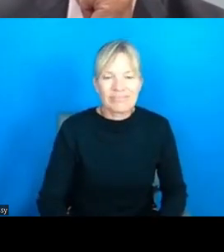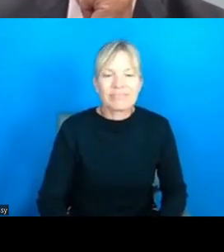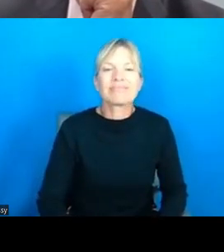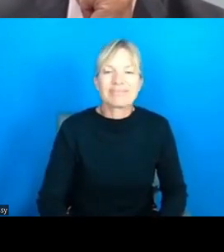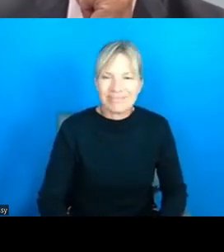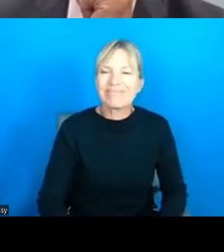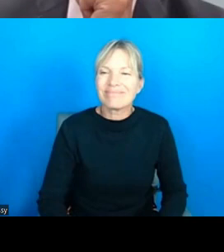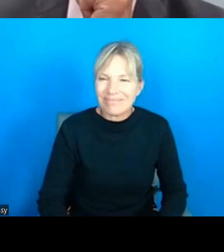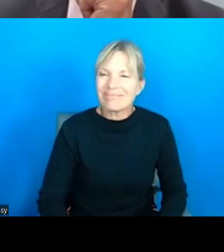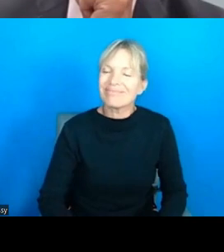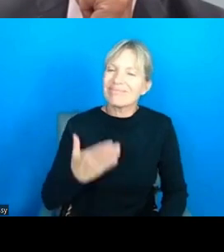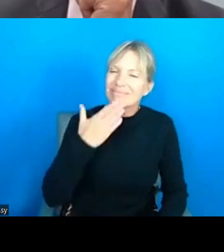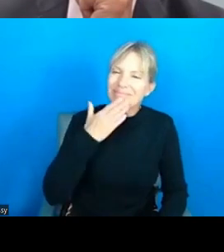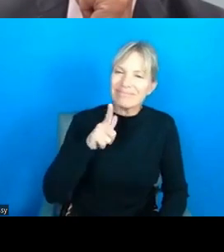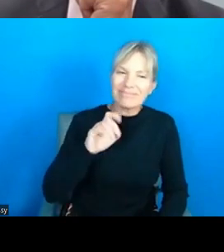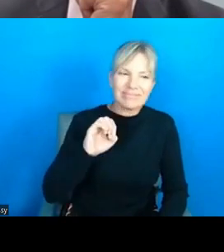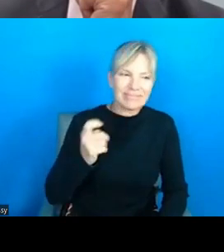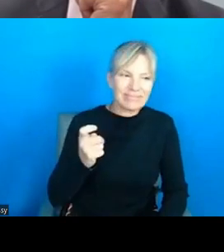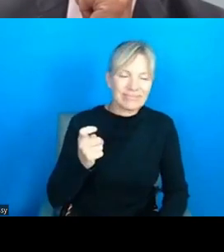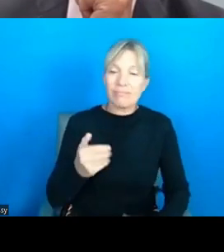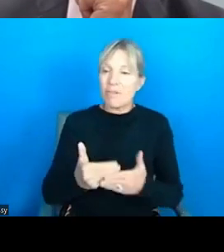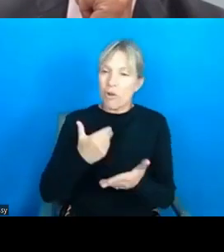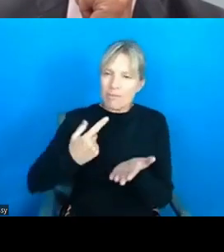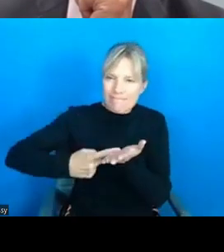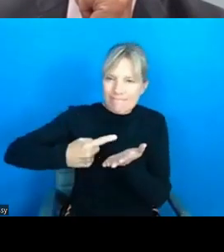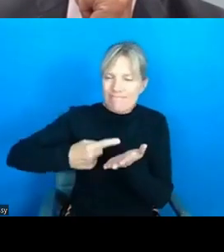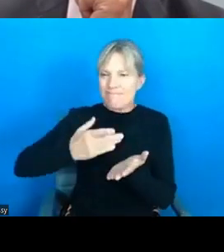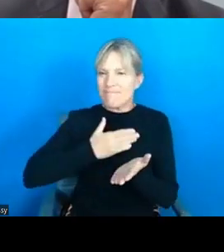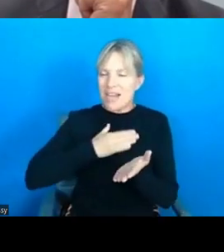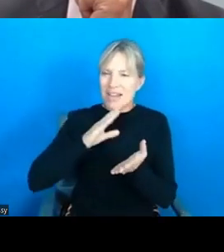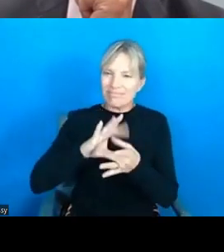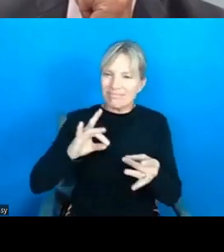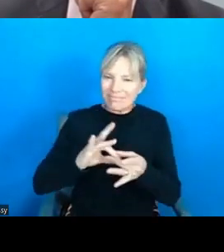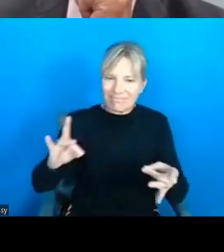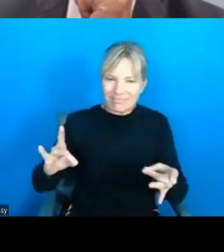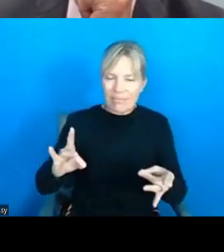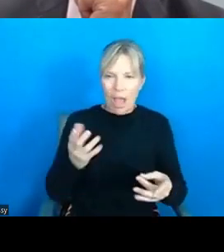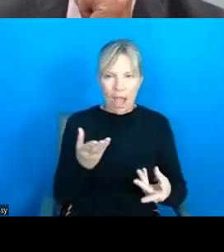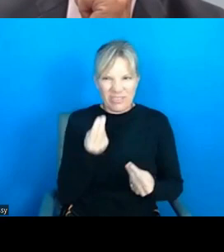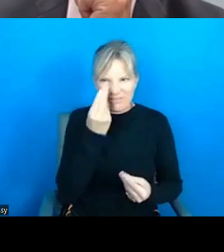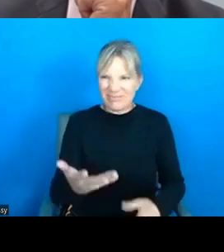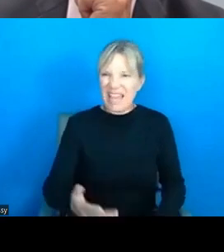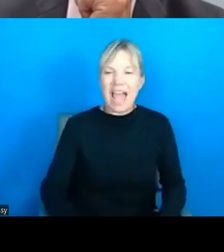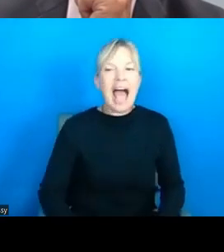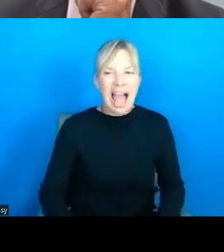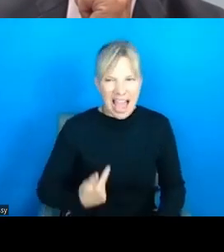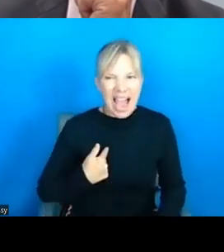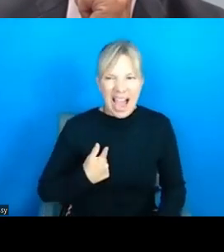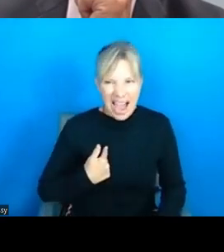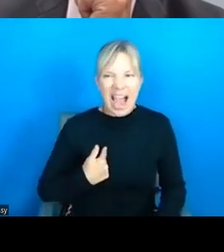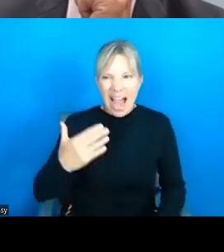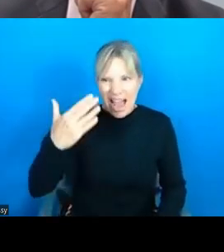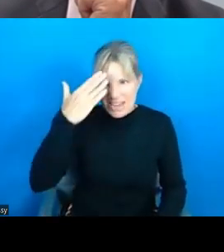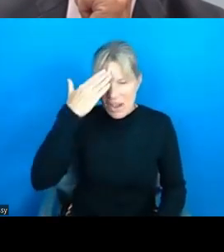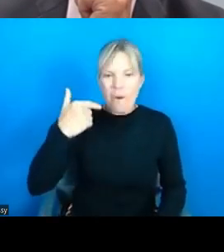Thank you, Alex. Before I get into my part, let me say this. It does not escape me that I'm